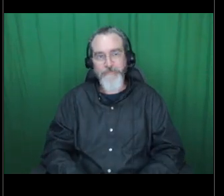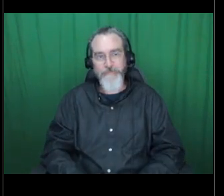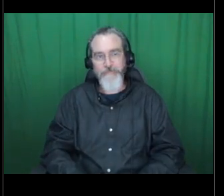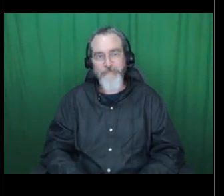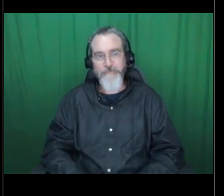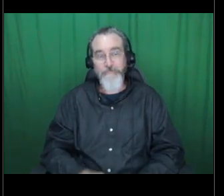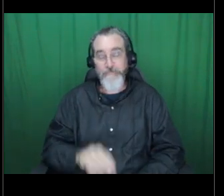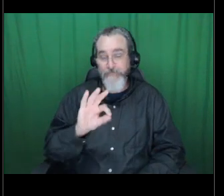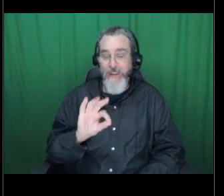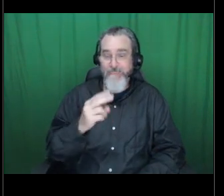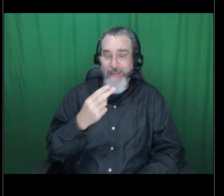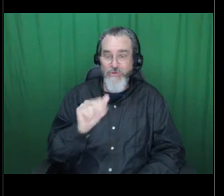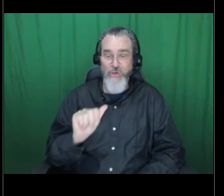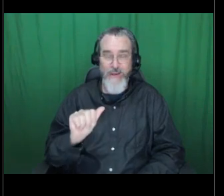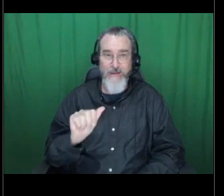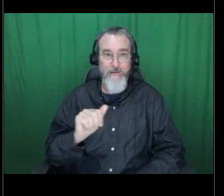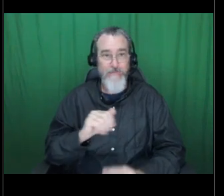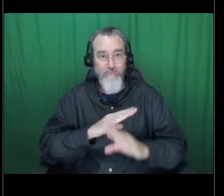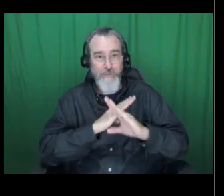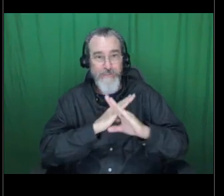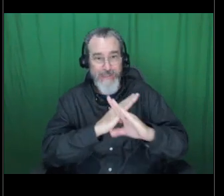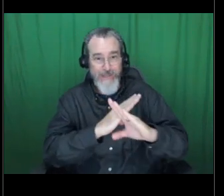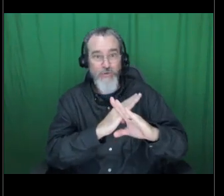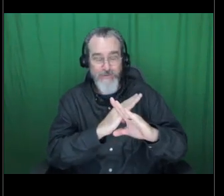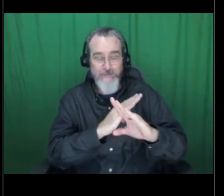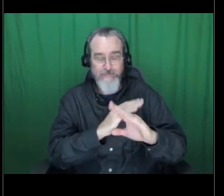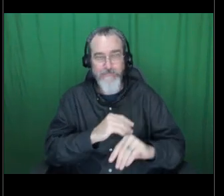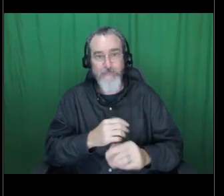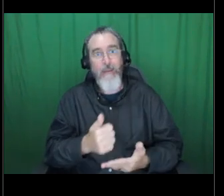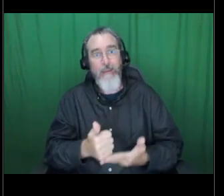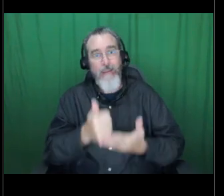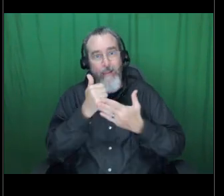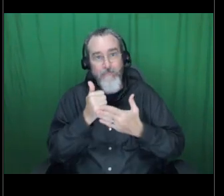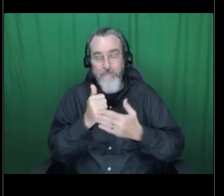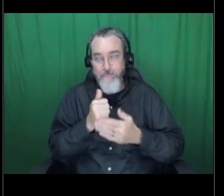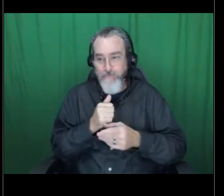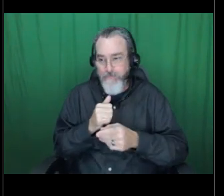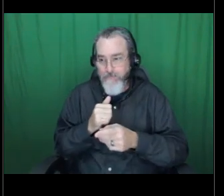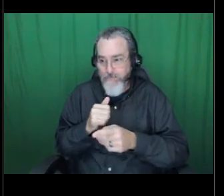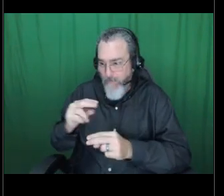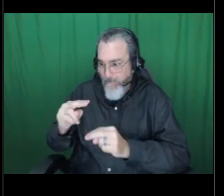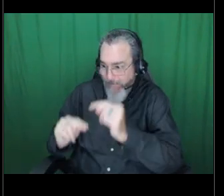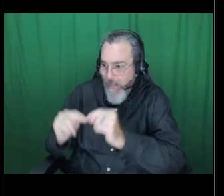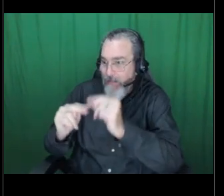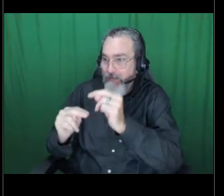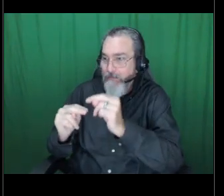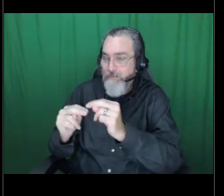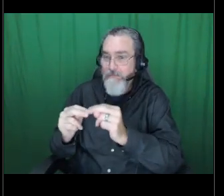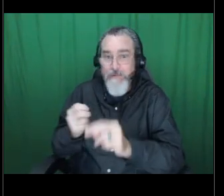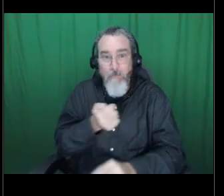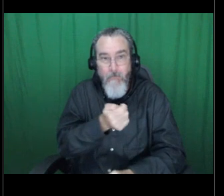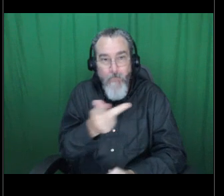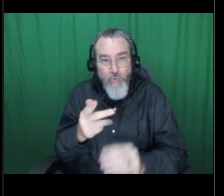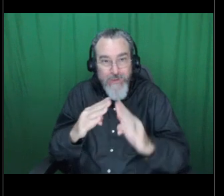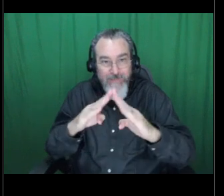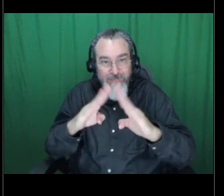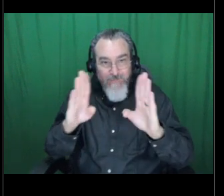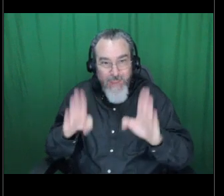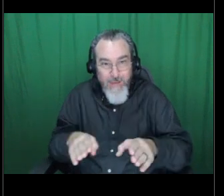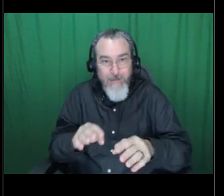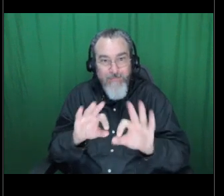FHA protections help to ensure that the built environment of covered multifamily dwelling sites